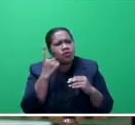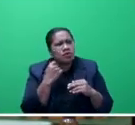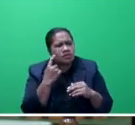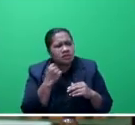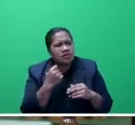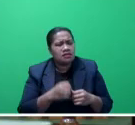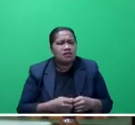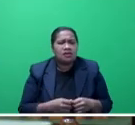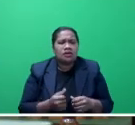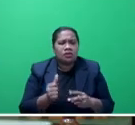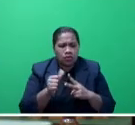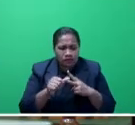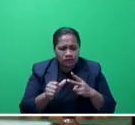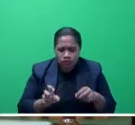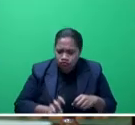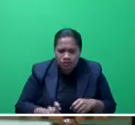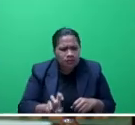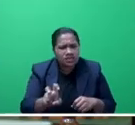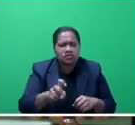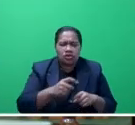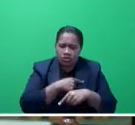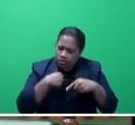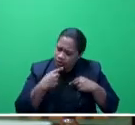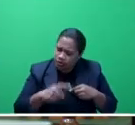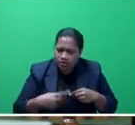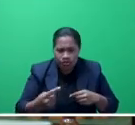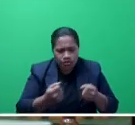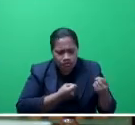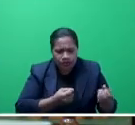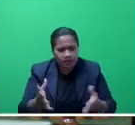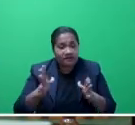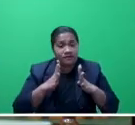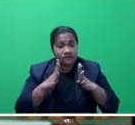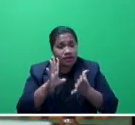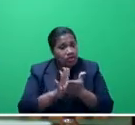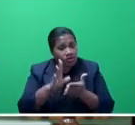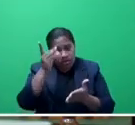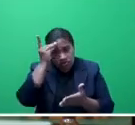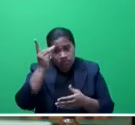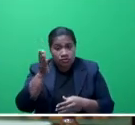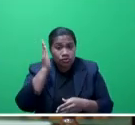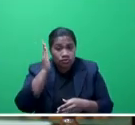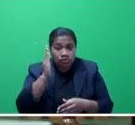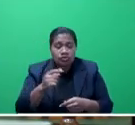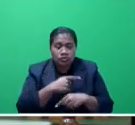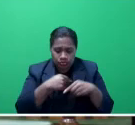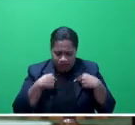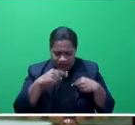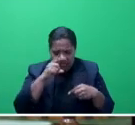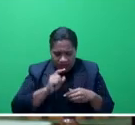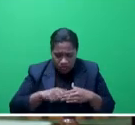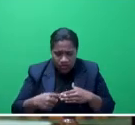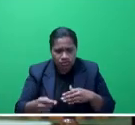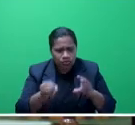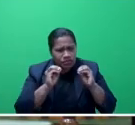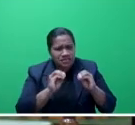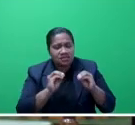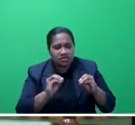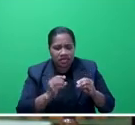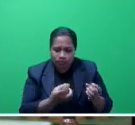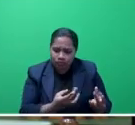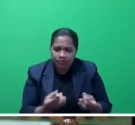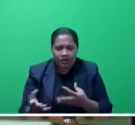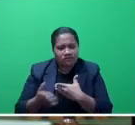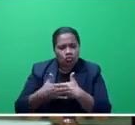for transportation. We continued providing free education grants to schools so they could continue teaching and prepare for reopening.